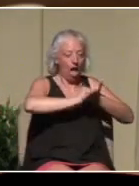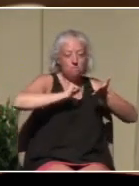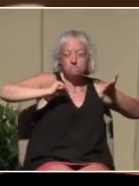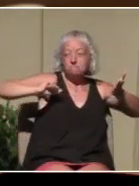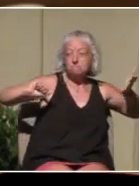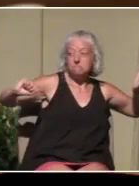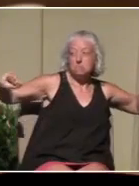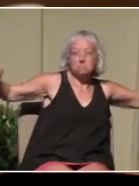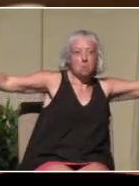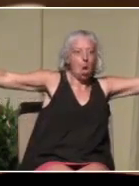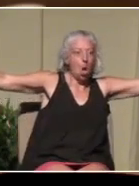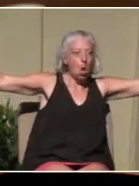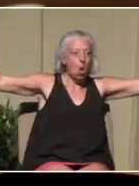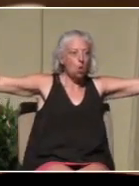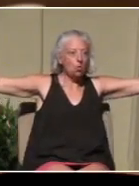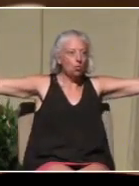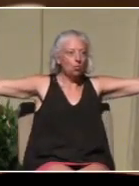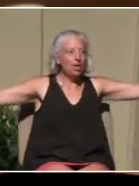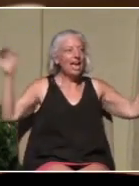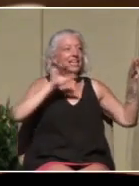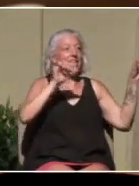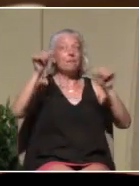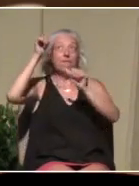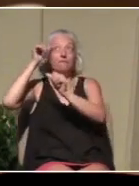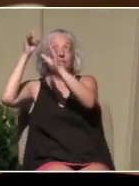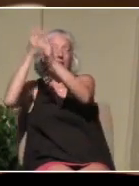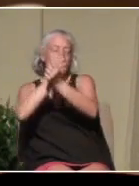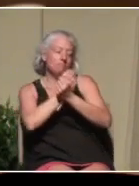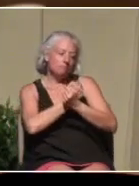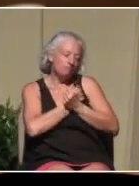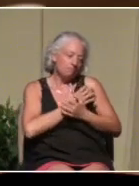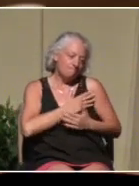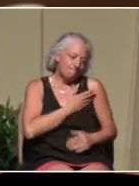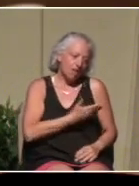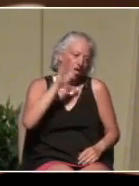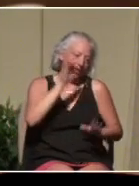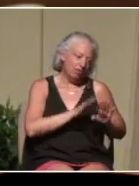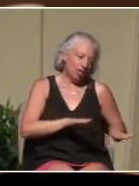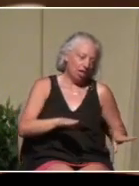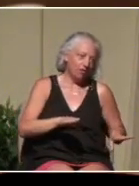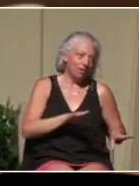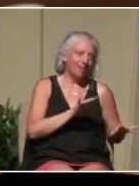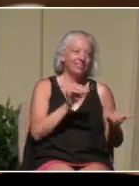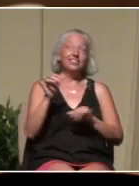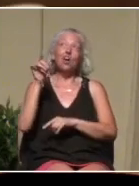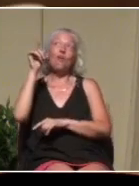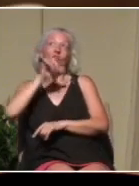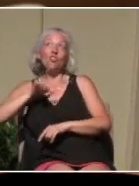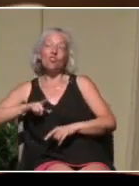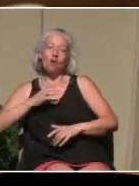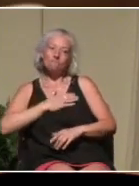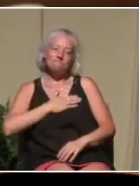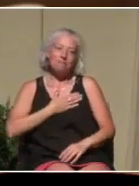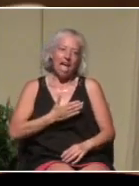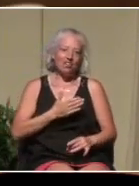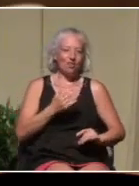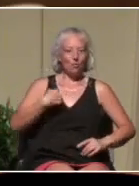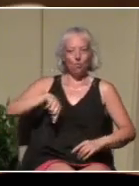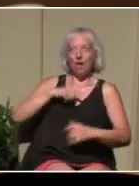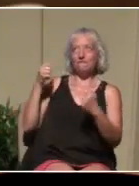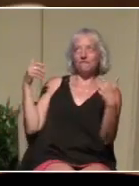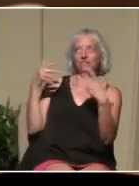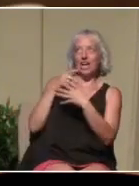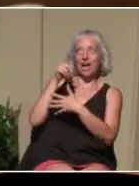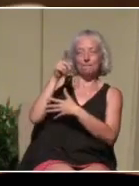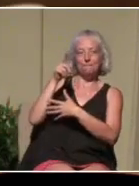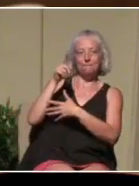the father has compassion on his children, so the Lord has compassion on those who fear him. For he knows how